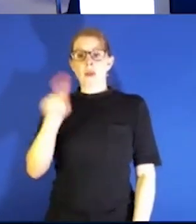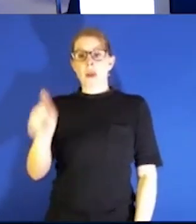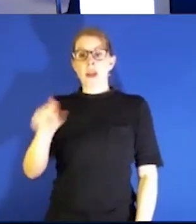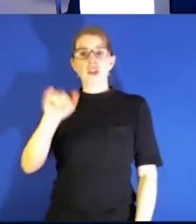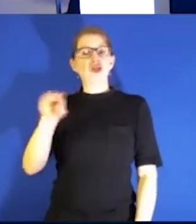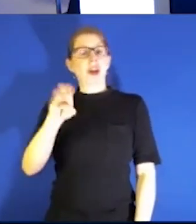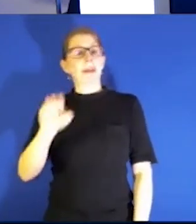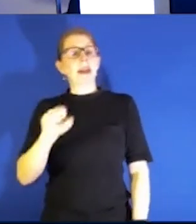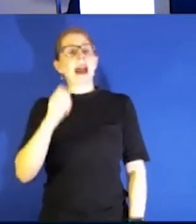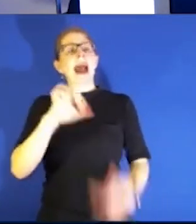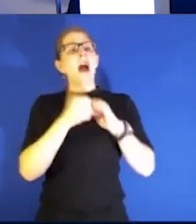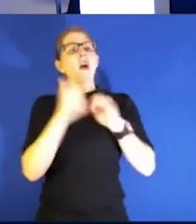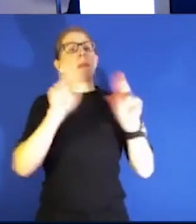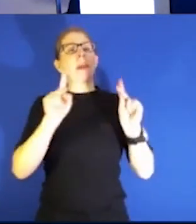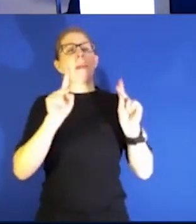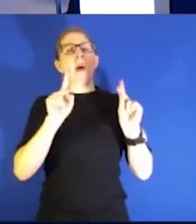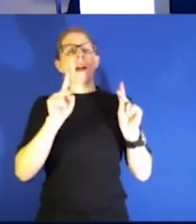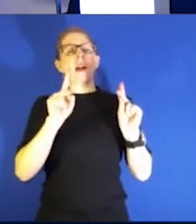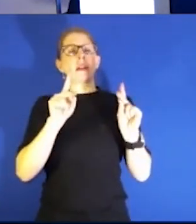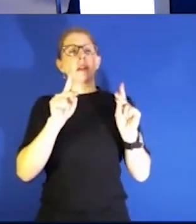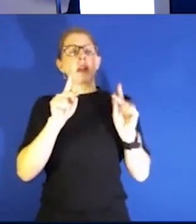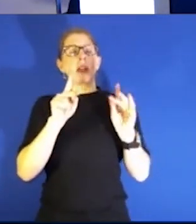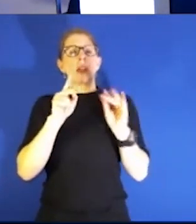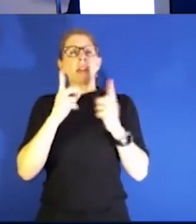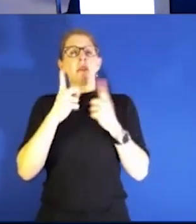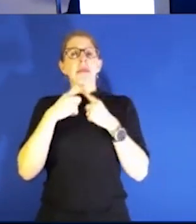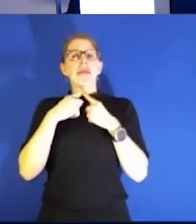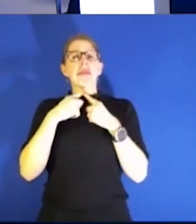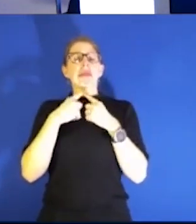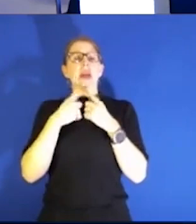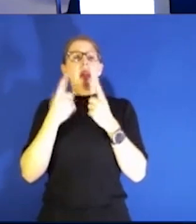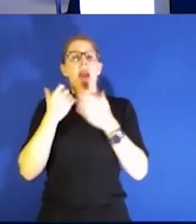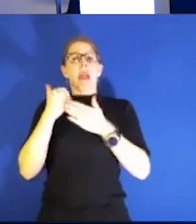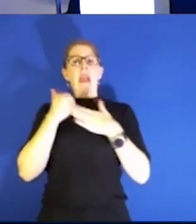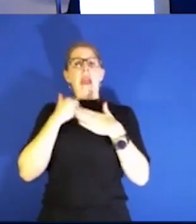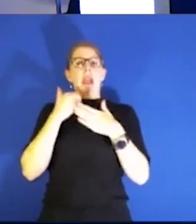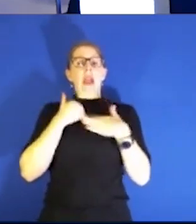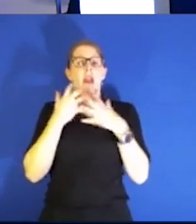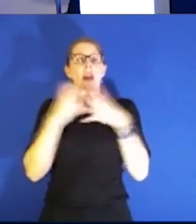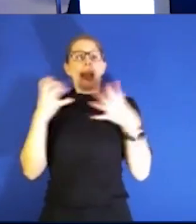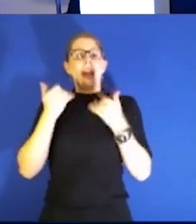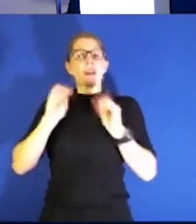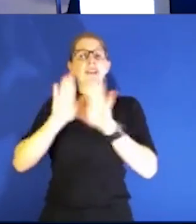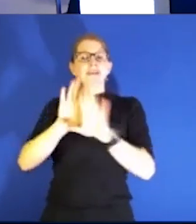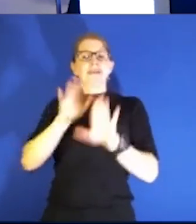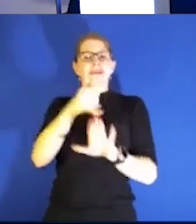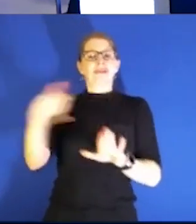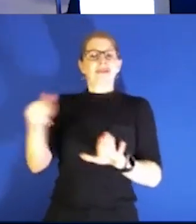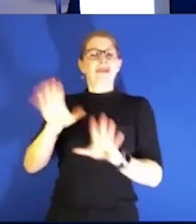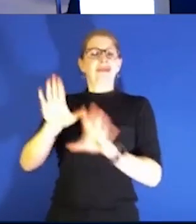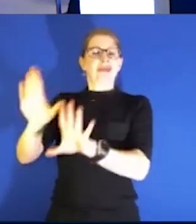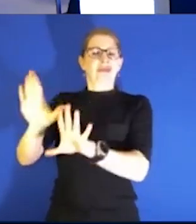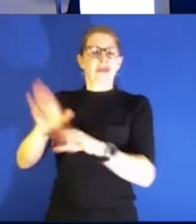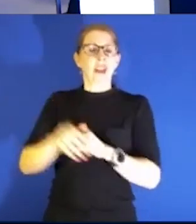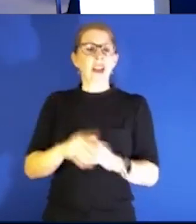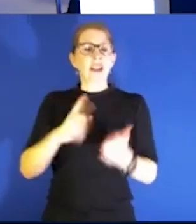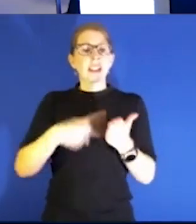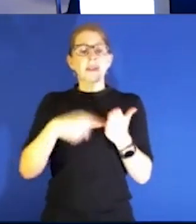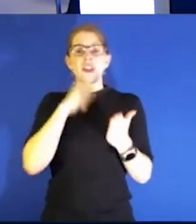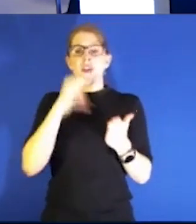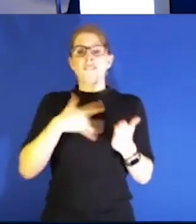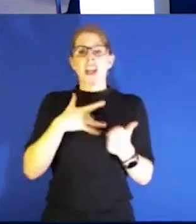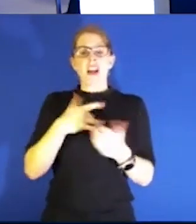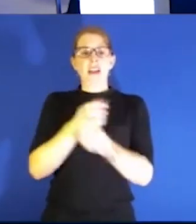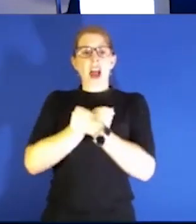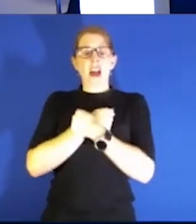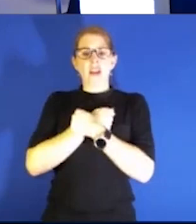those people who smother you too much to back off? Just wanting to see if you can. Sure. Sometimes we don't feel loved enough, and then sometimes we can feel too loved